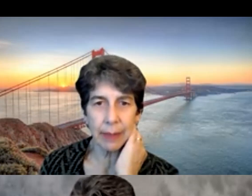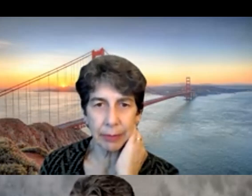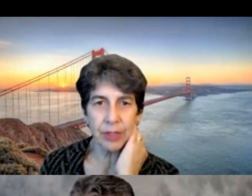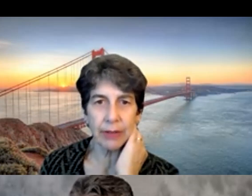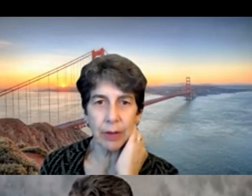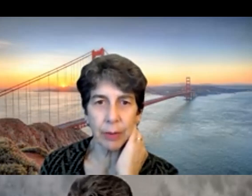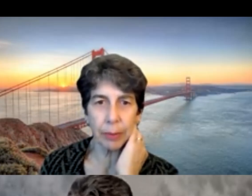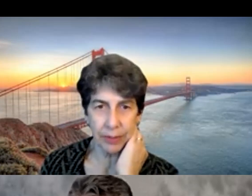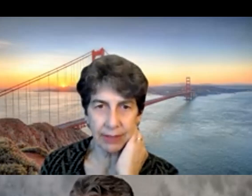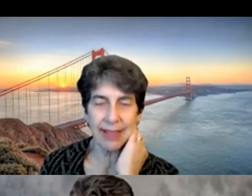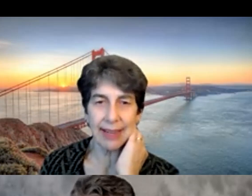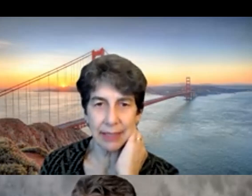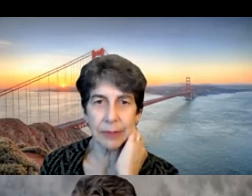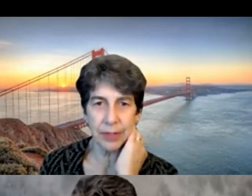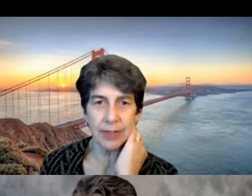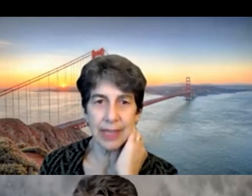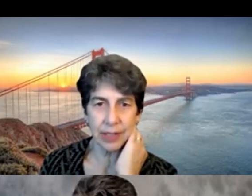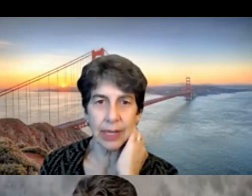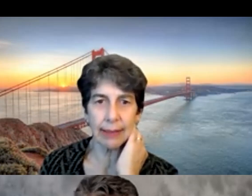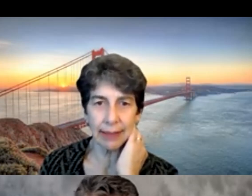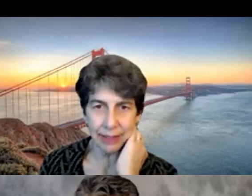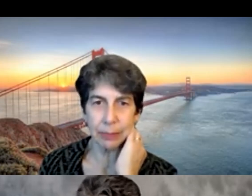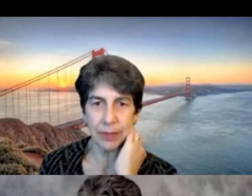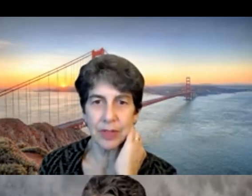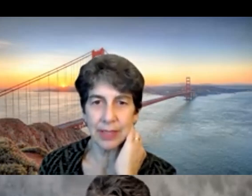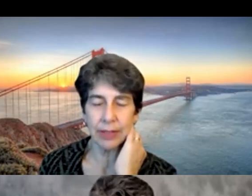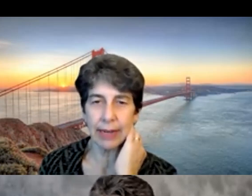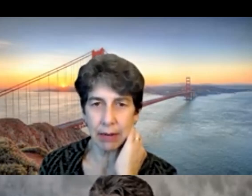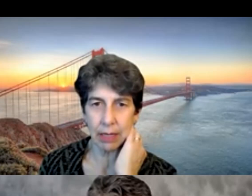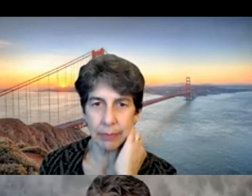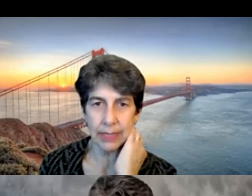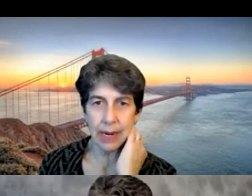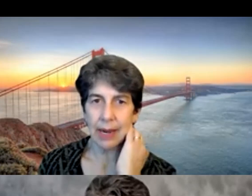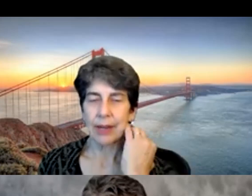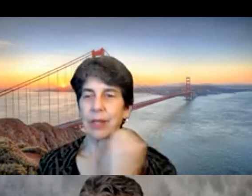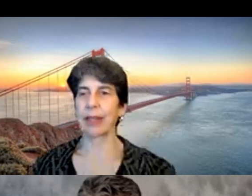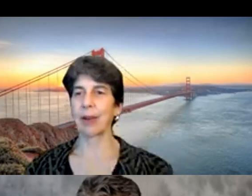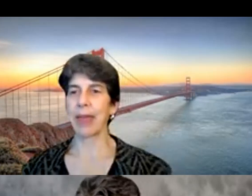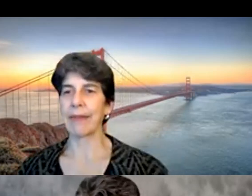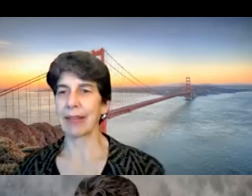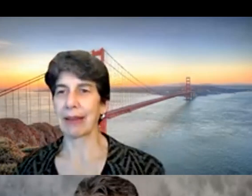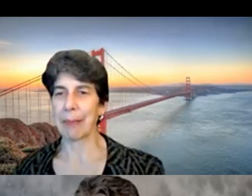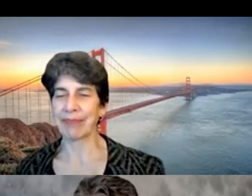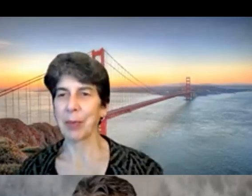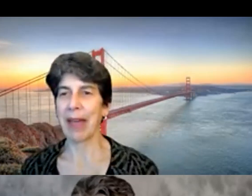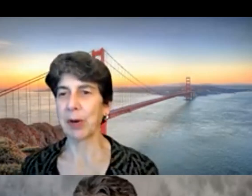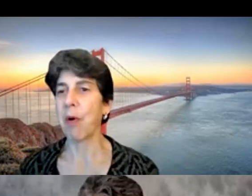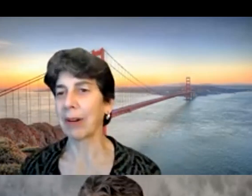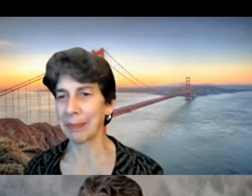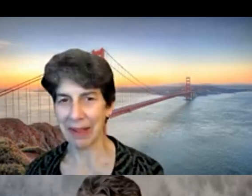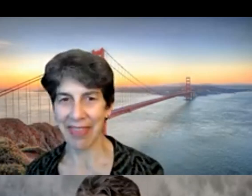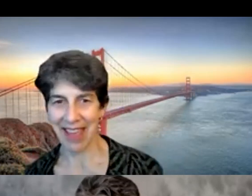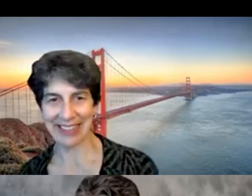supports and the approach of the whole person that is person-centered and linked to person-centered outcomes. So I think we have